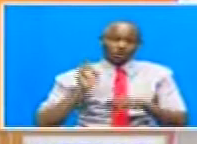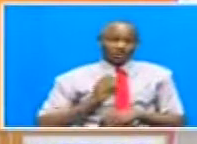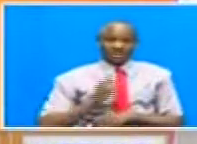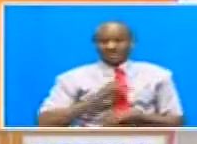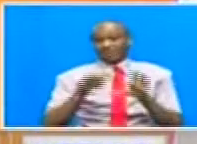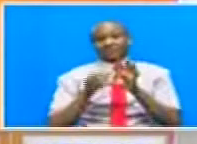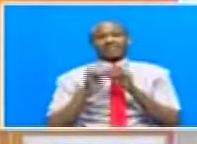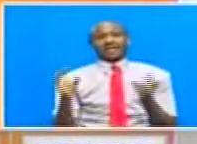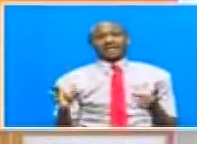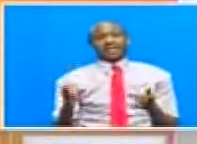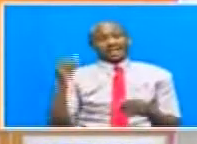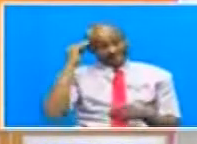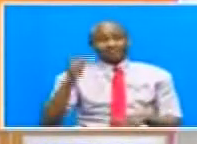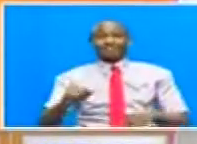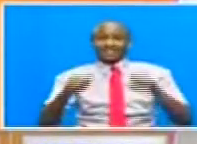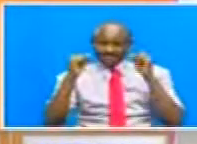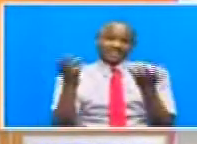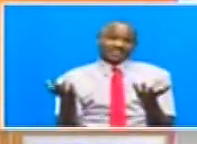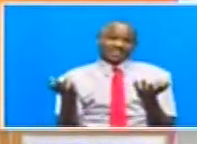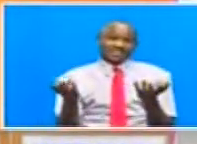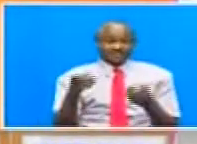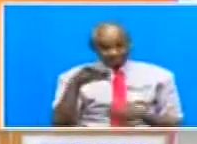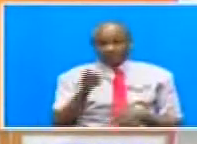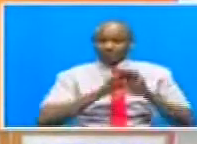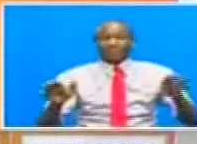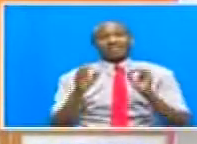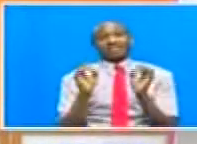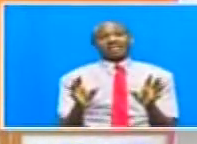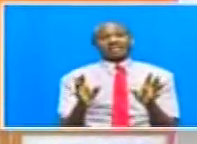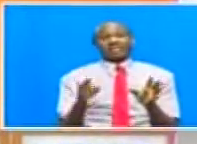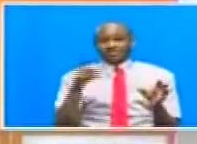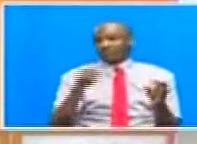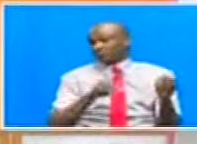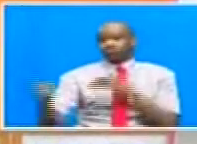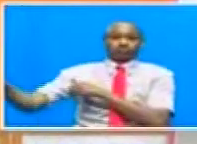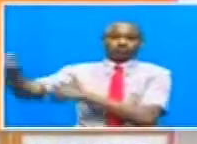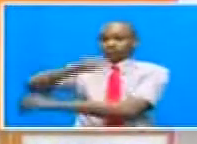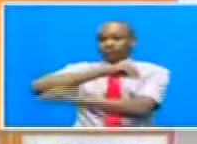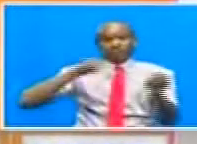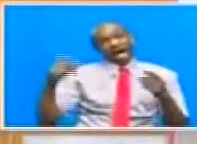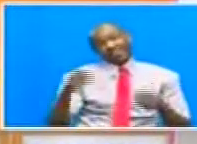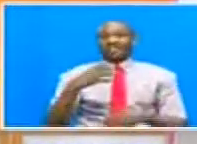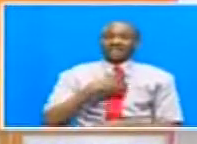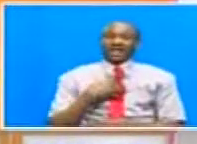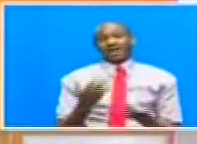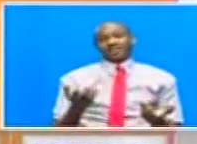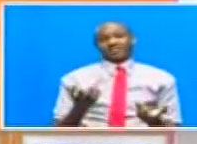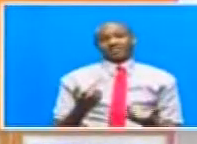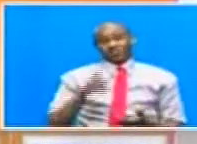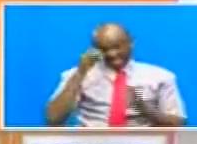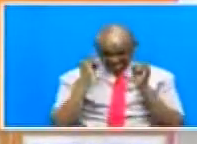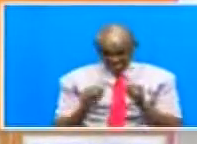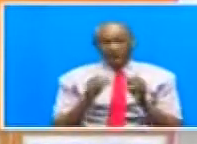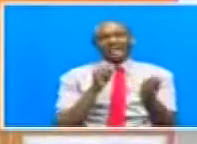not part of it. Yeah. The head teacher, and they're not there permanently. They are rotated and retiring. So how does the